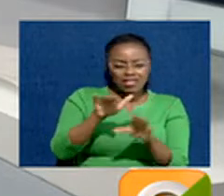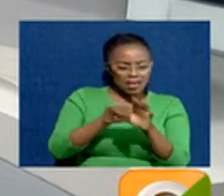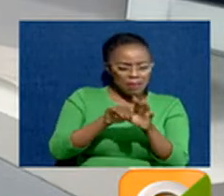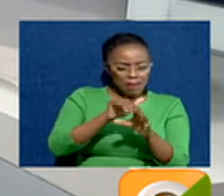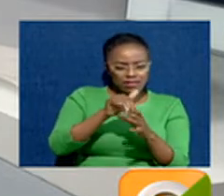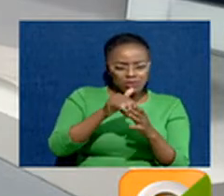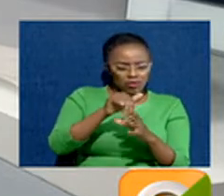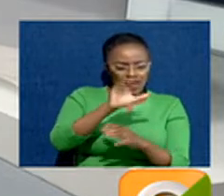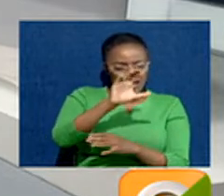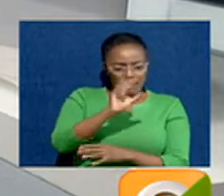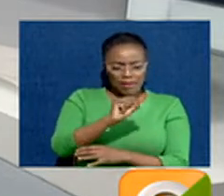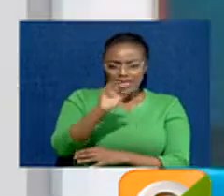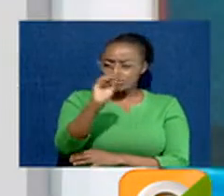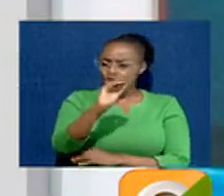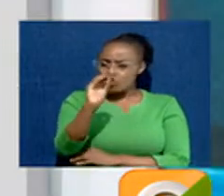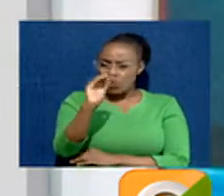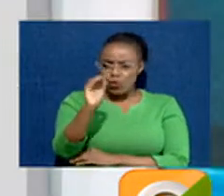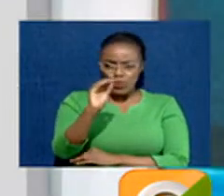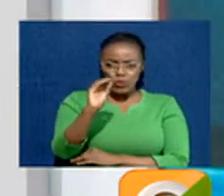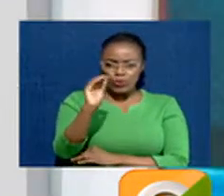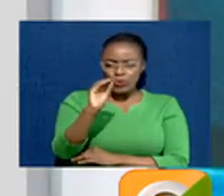I don't sit there. I would be a stranger to you.